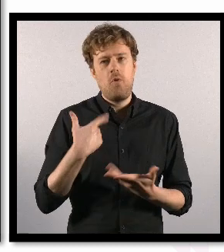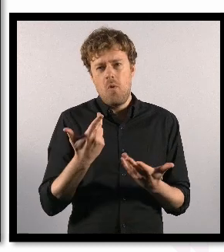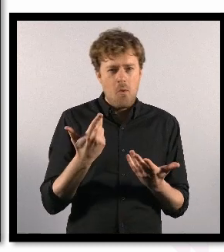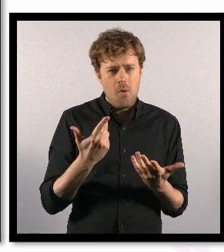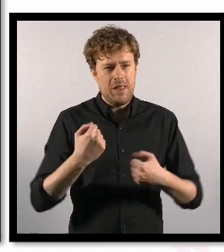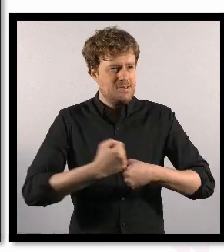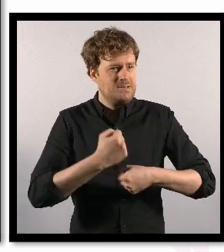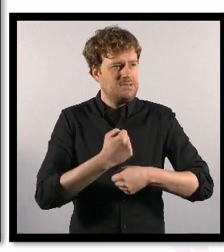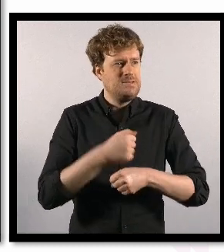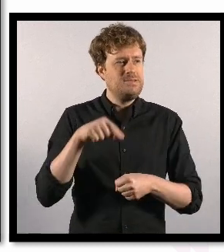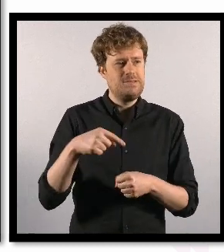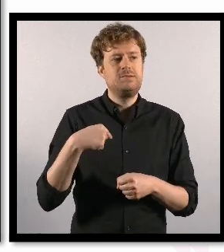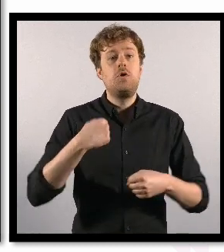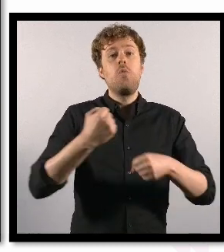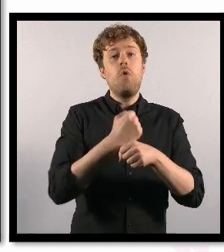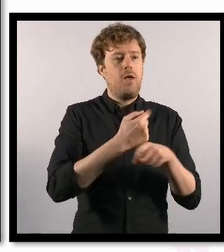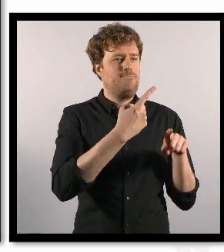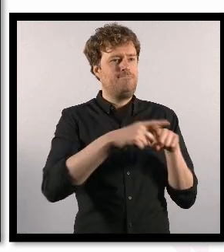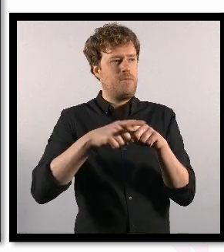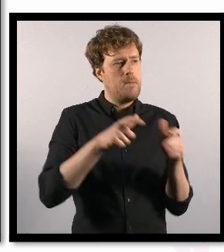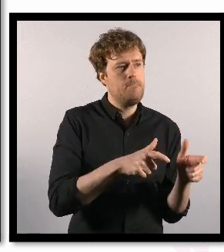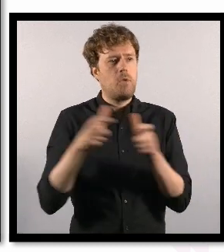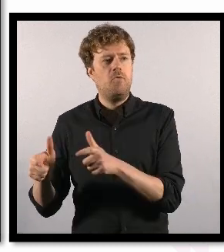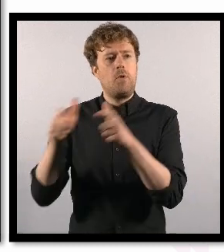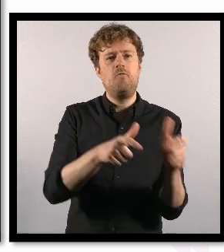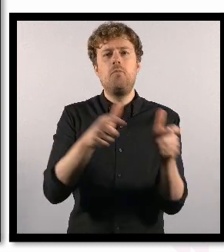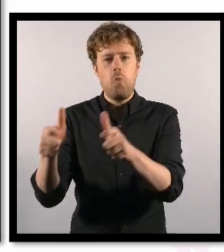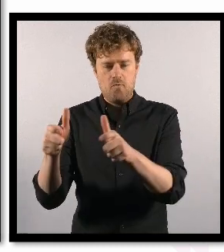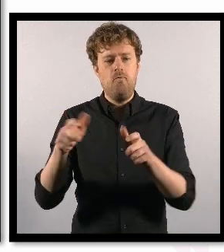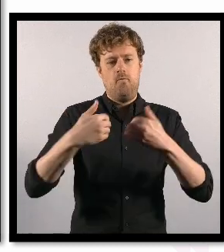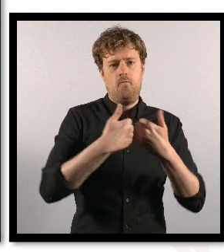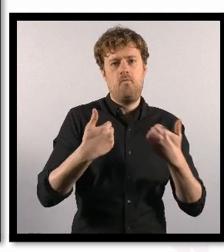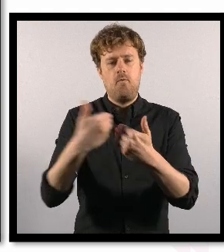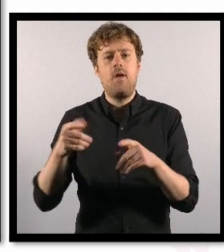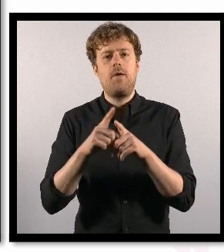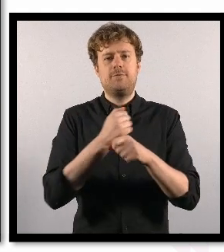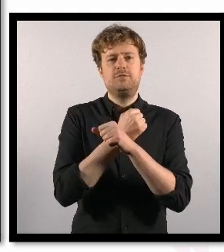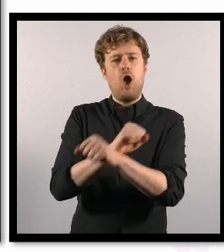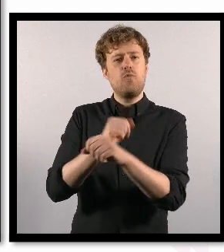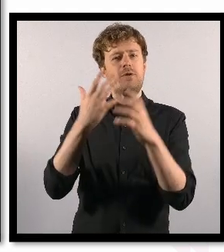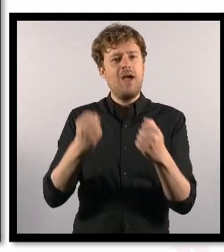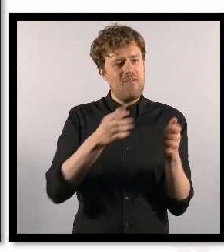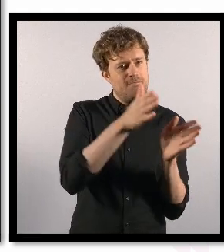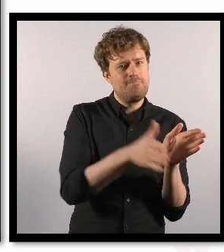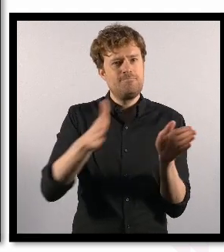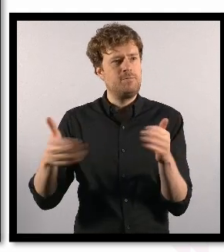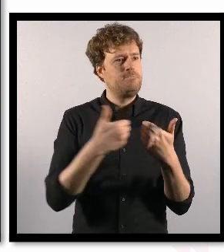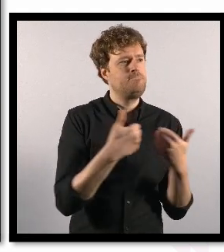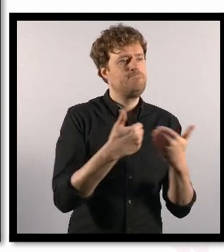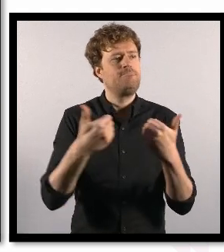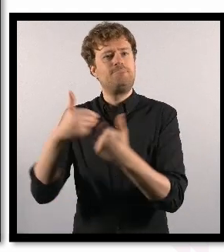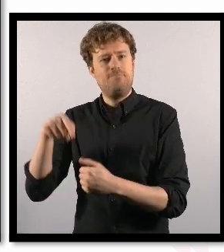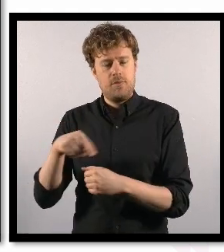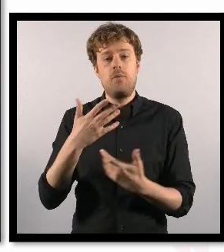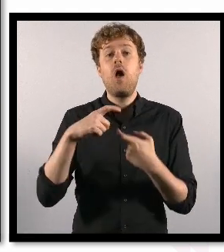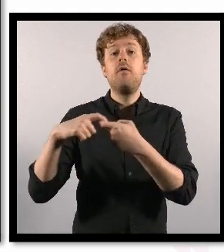during upgrades, we run our clusters in a blue-green configuration, rehydrating the new cluster from backups and only cutting over when we're confident that the